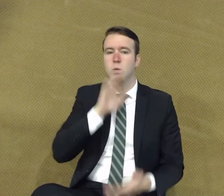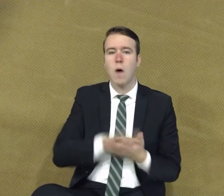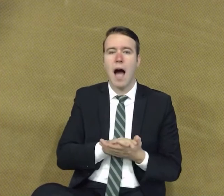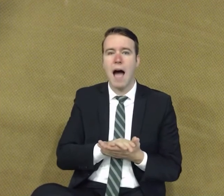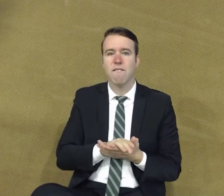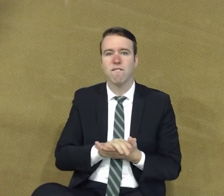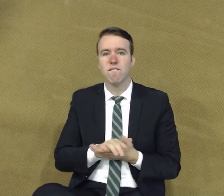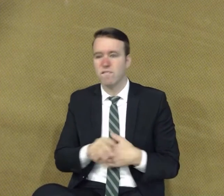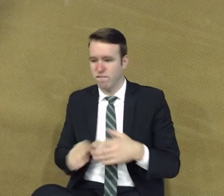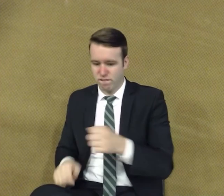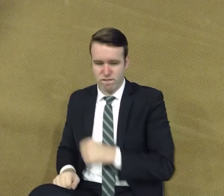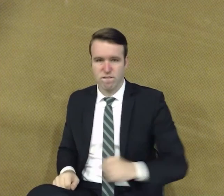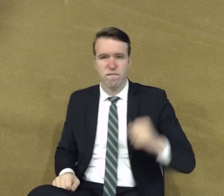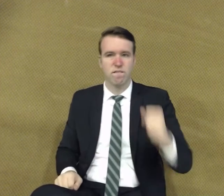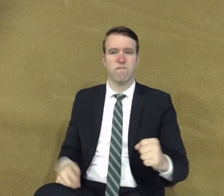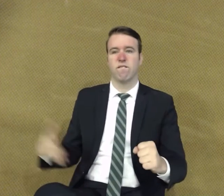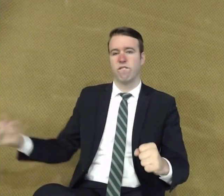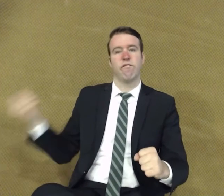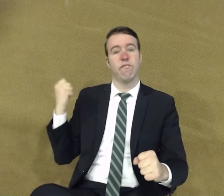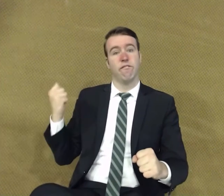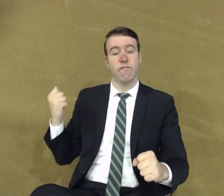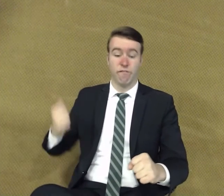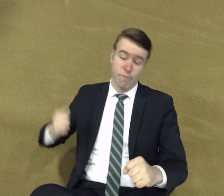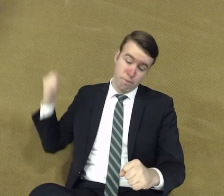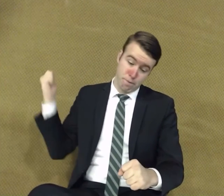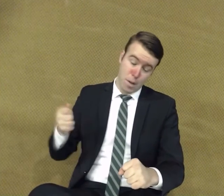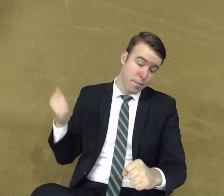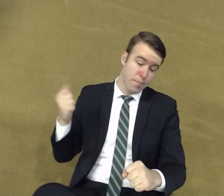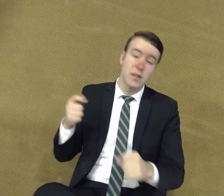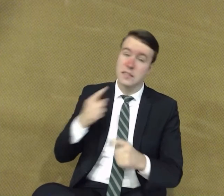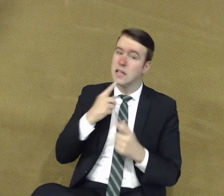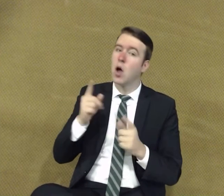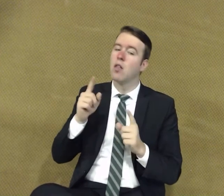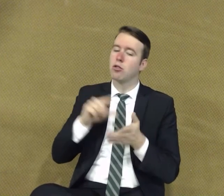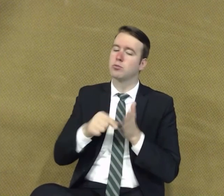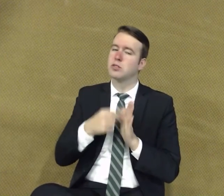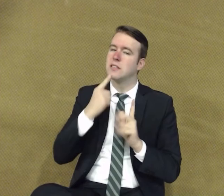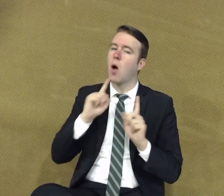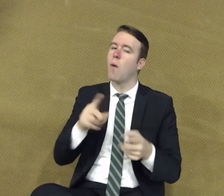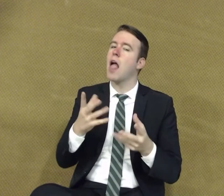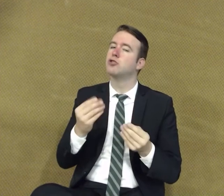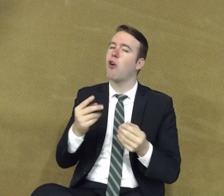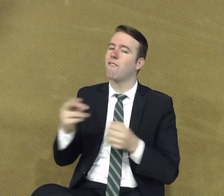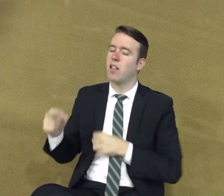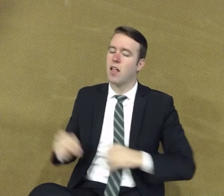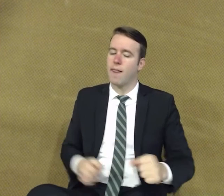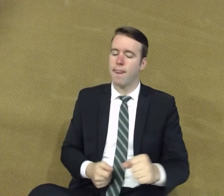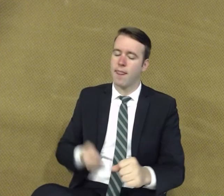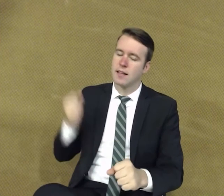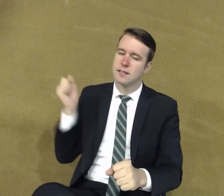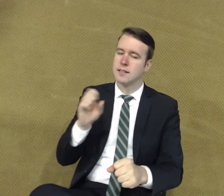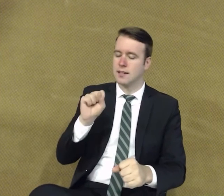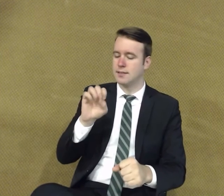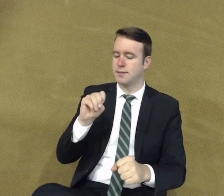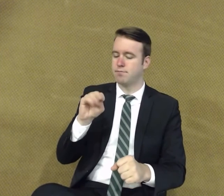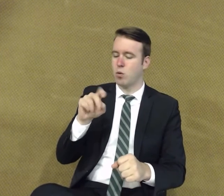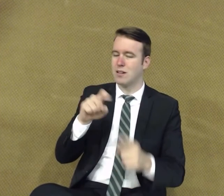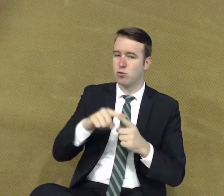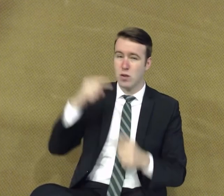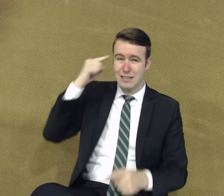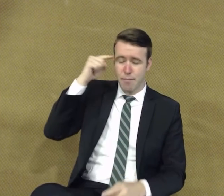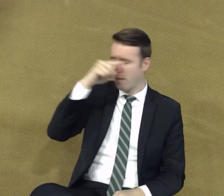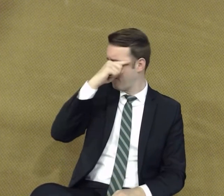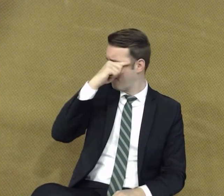a nail of the tent and took a hammer in her hand and went softly unto him and smote the nail into his temples